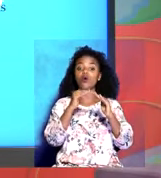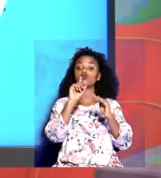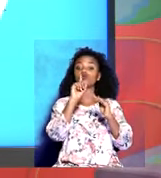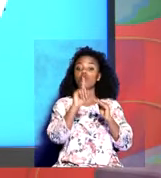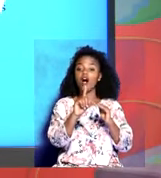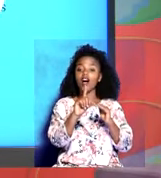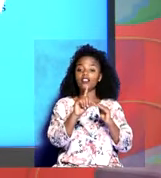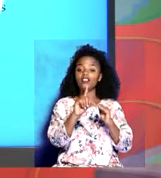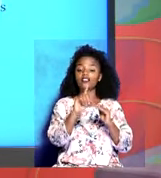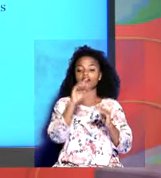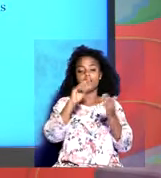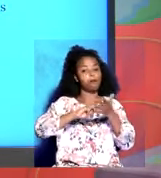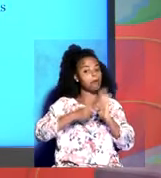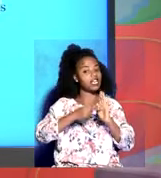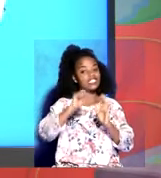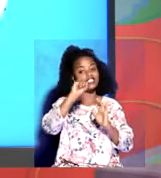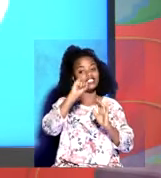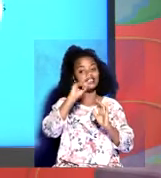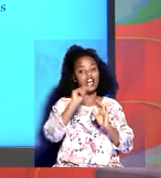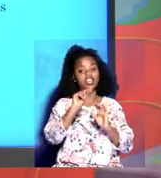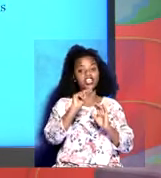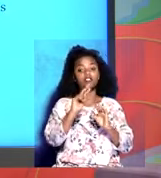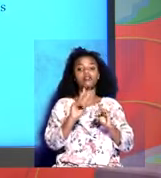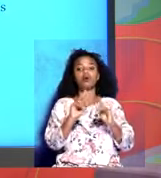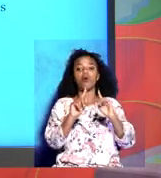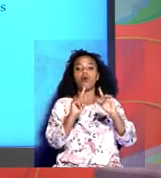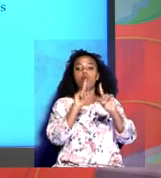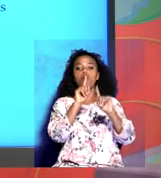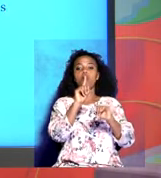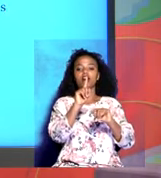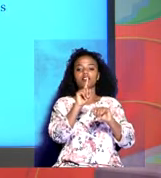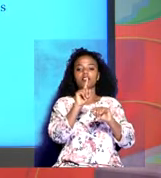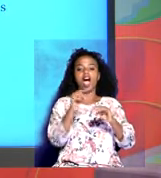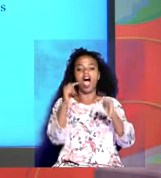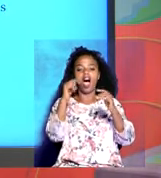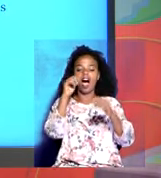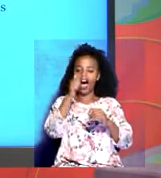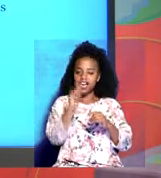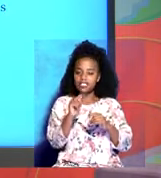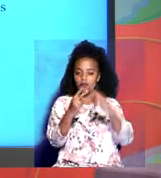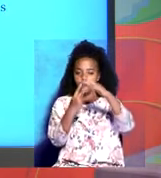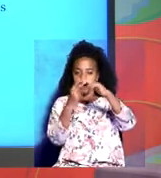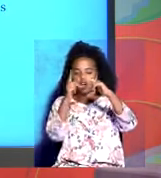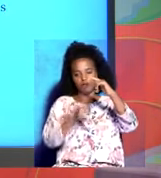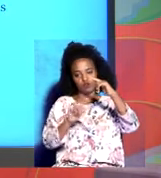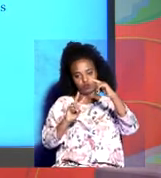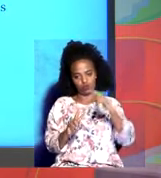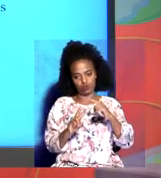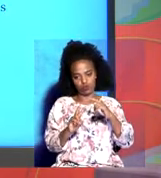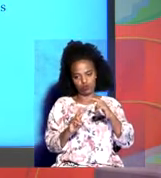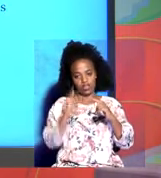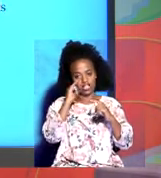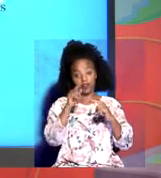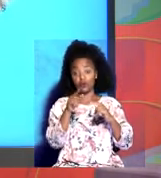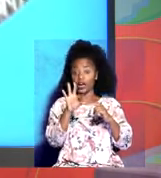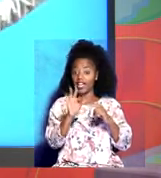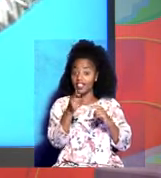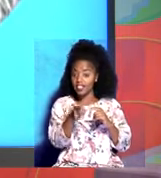the sine function will have value 1 at pi over 2. Not only at pi over 2, if you have this